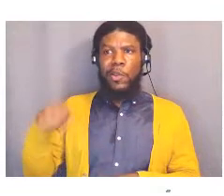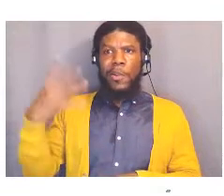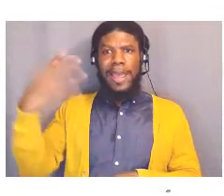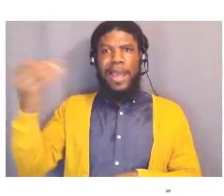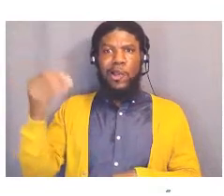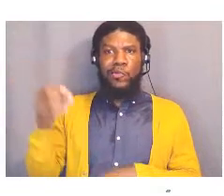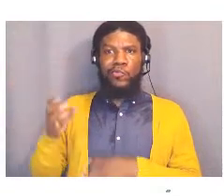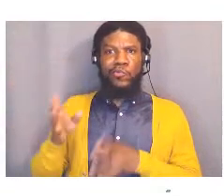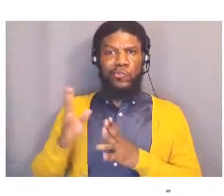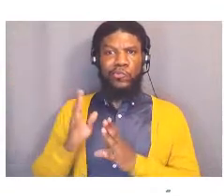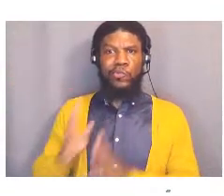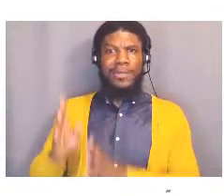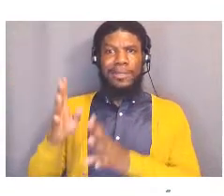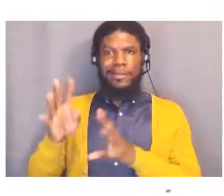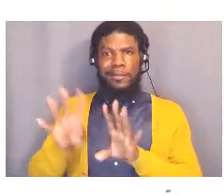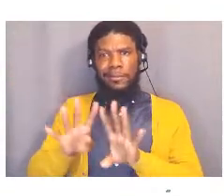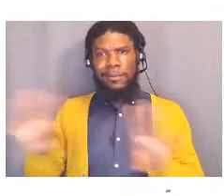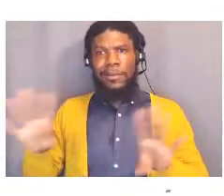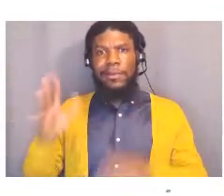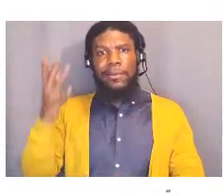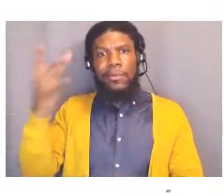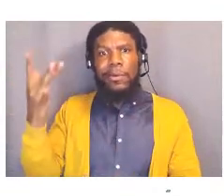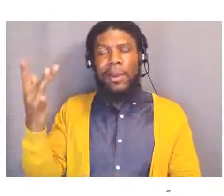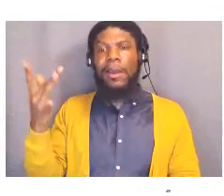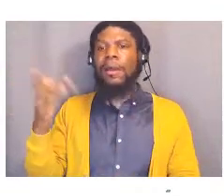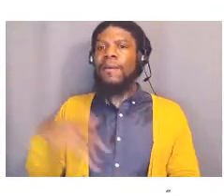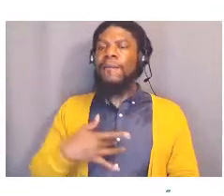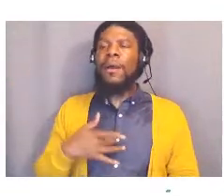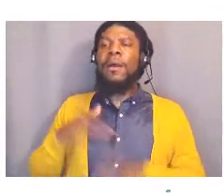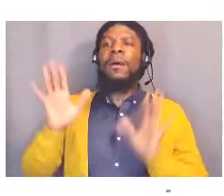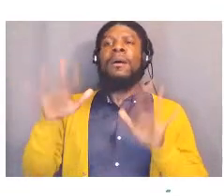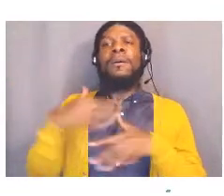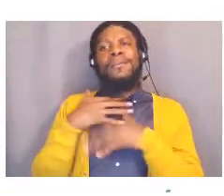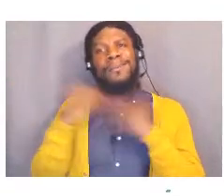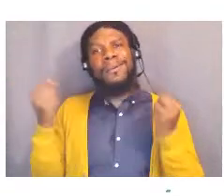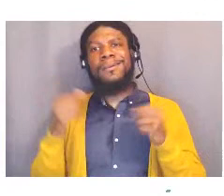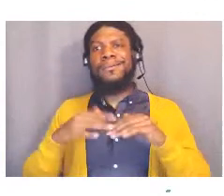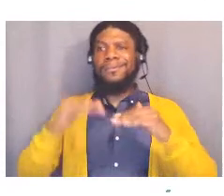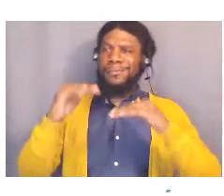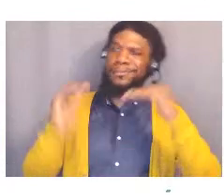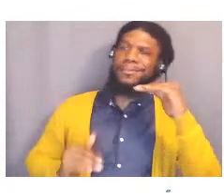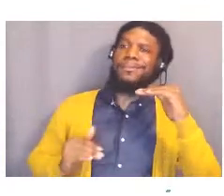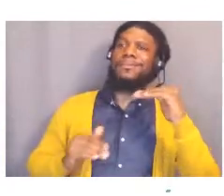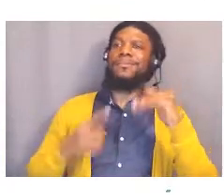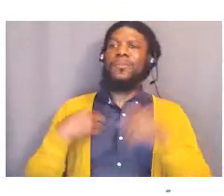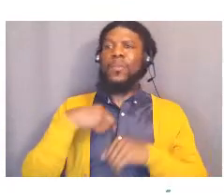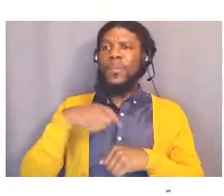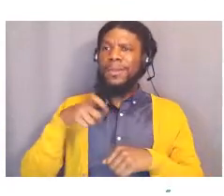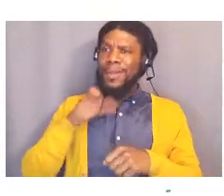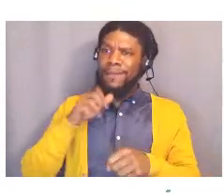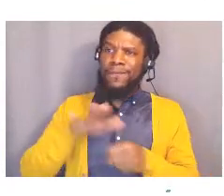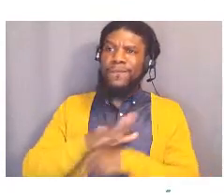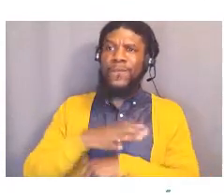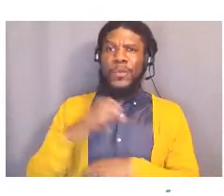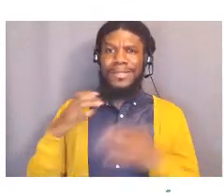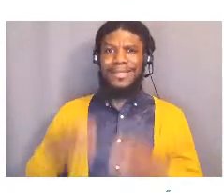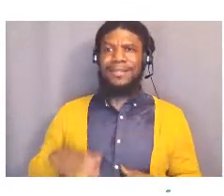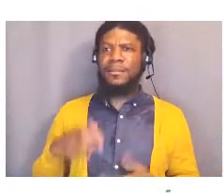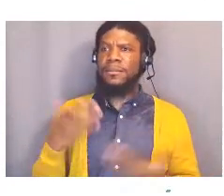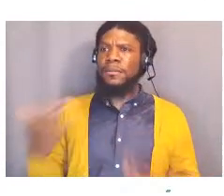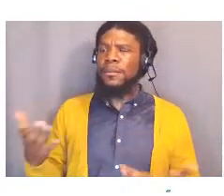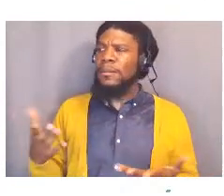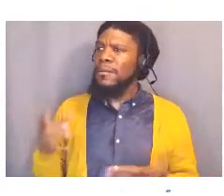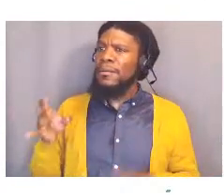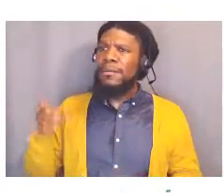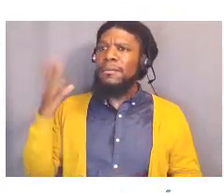were tired of not being treated as full citizens in these United States. So in Birmingham,